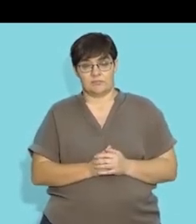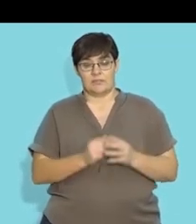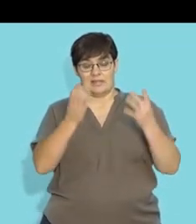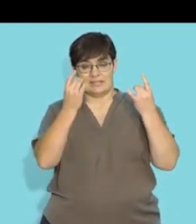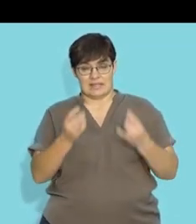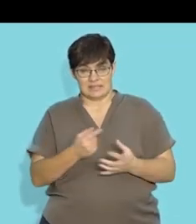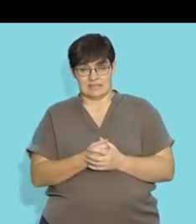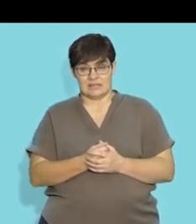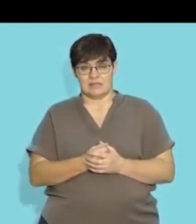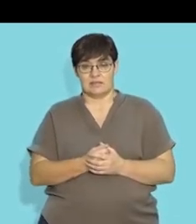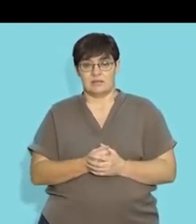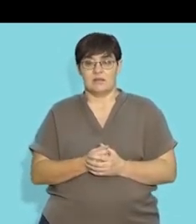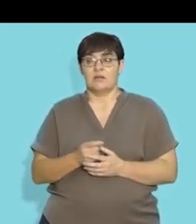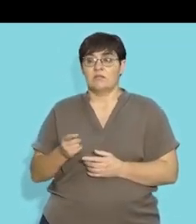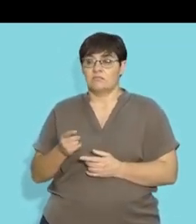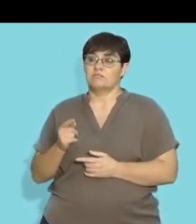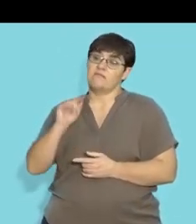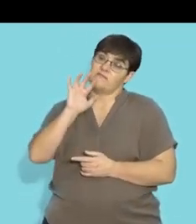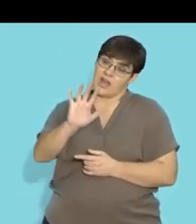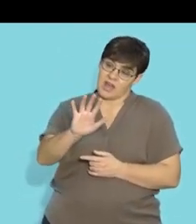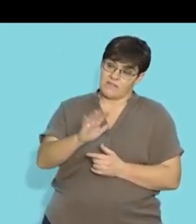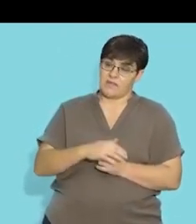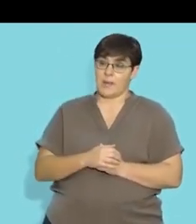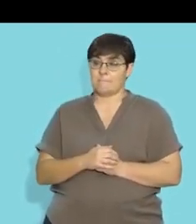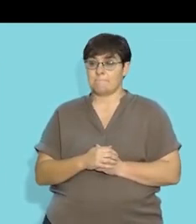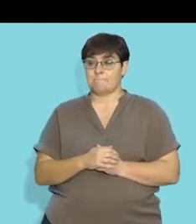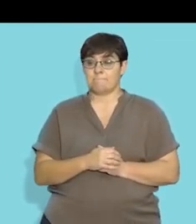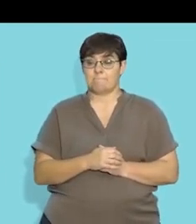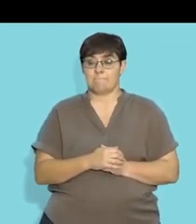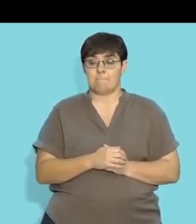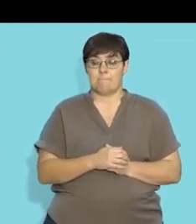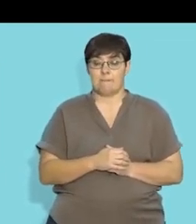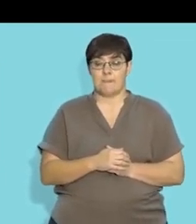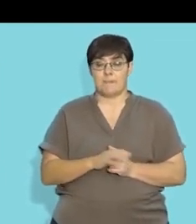shift stats, let's look at that. Let's look at 5.